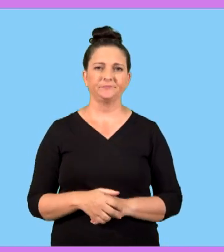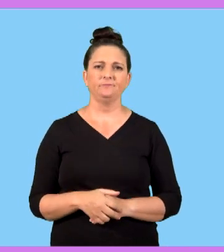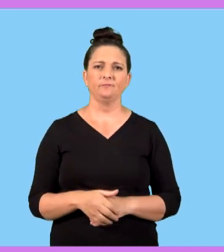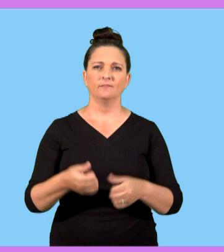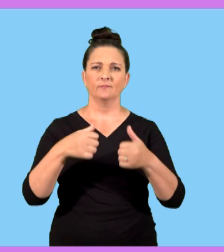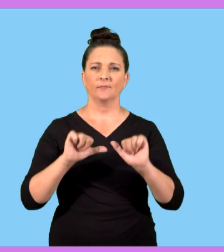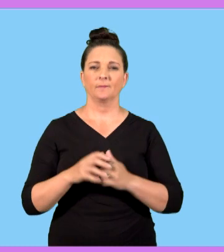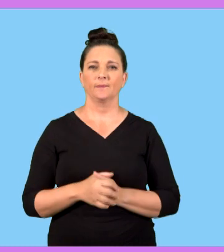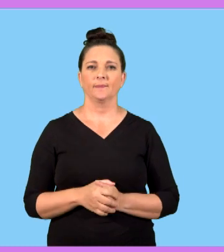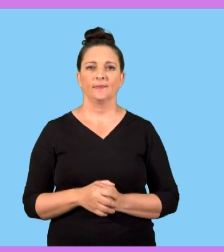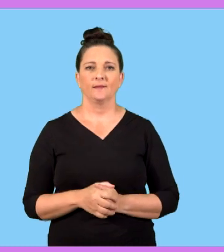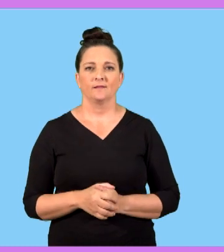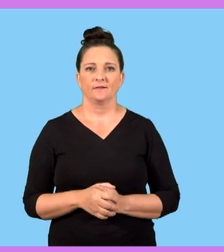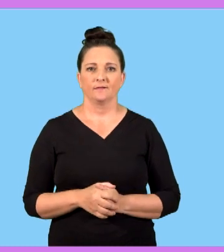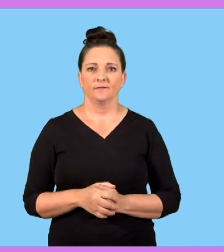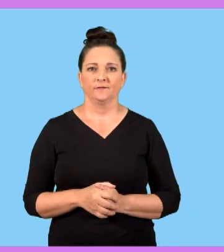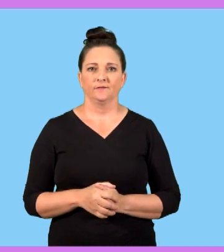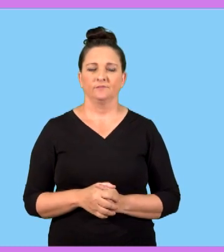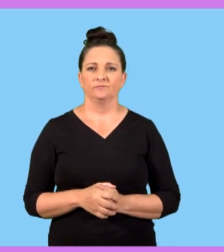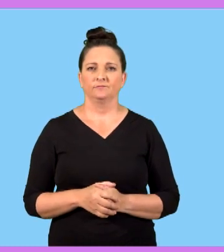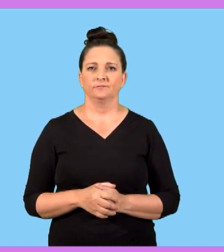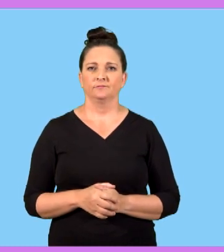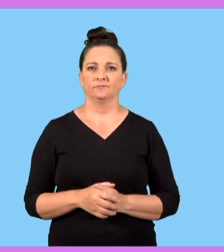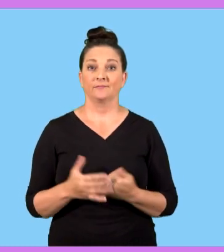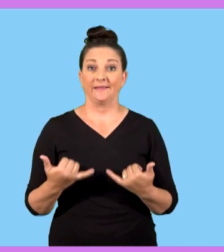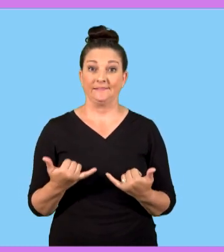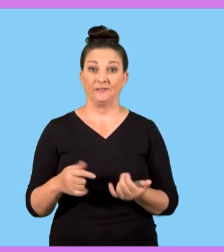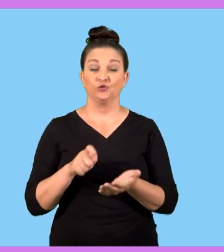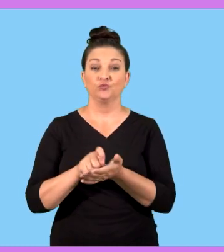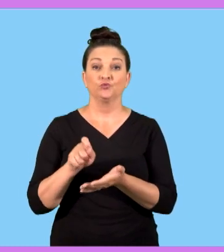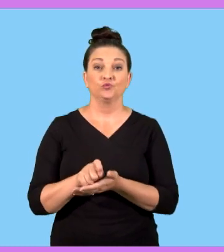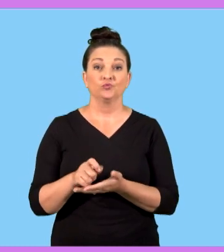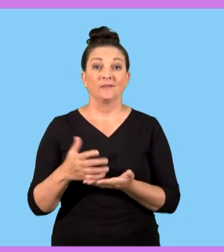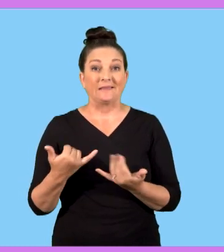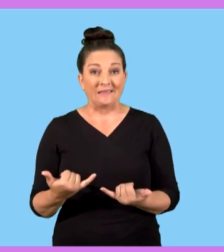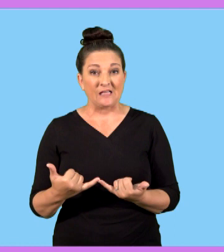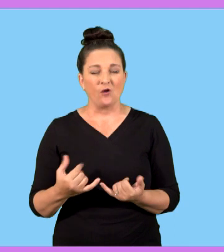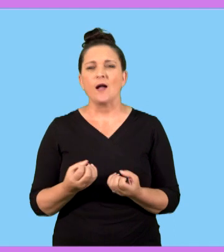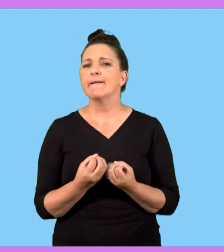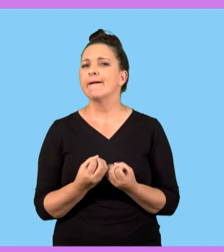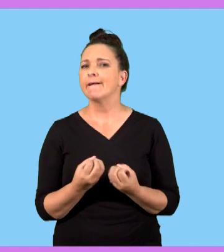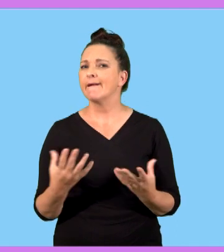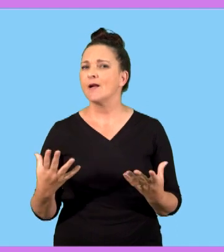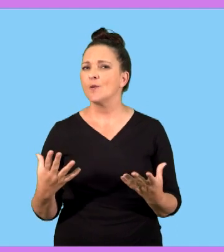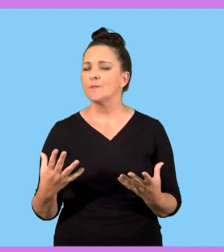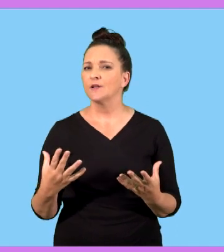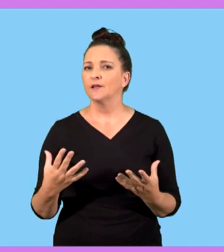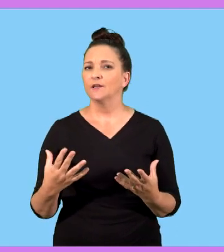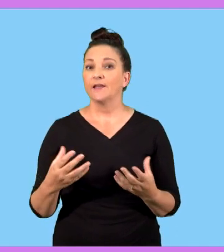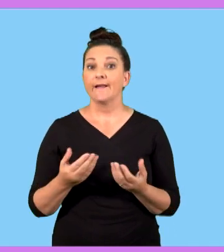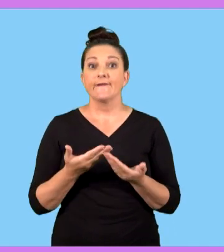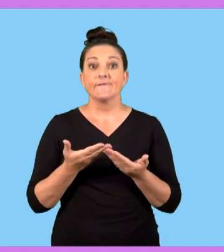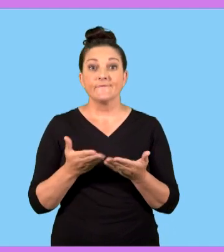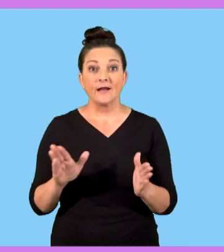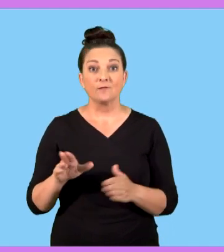next question. Number 3, write down the total number of available seats on the